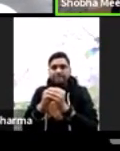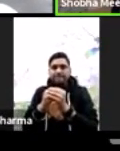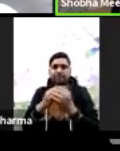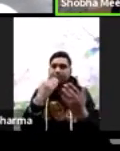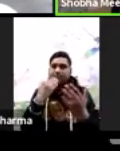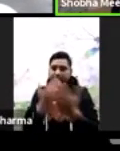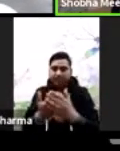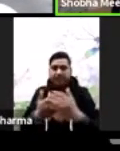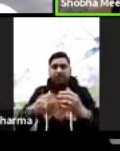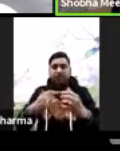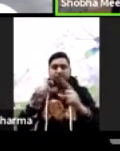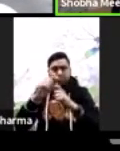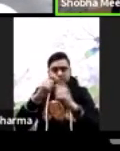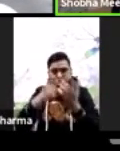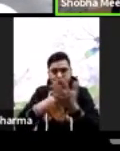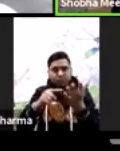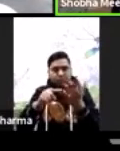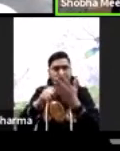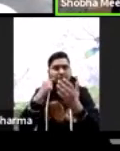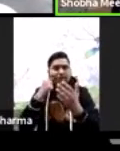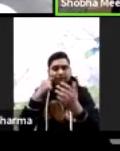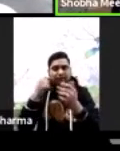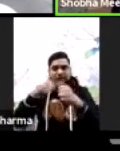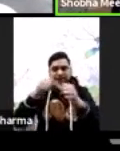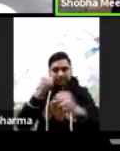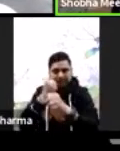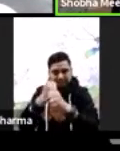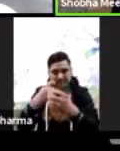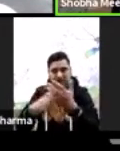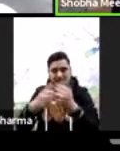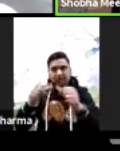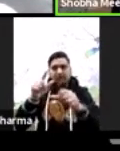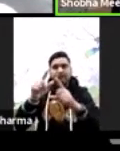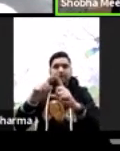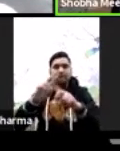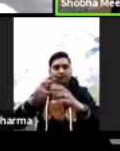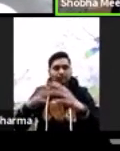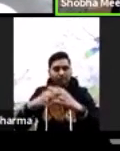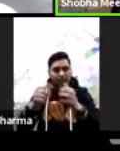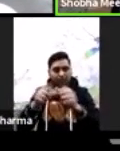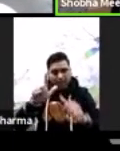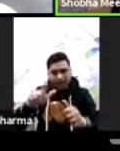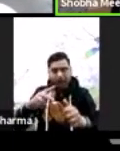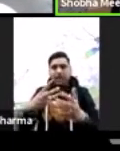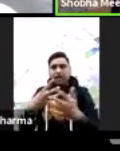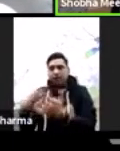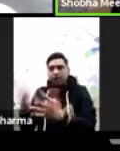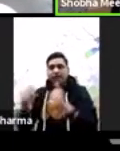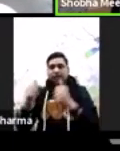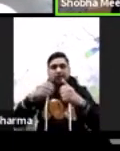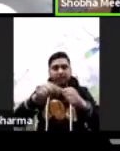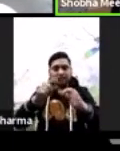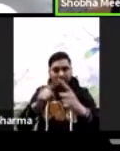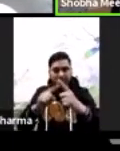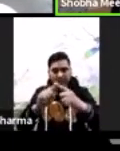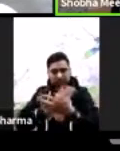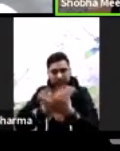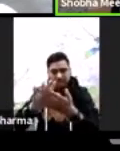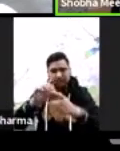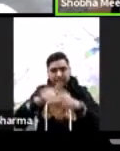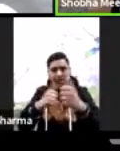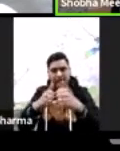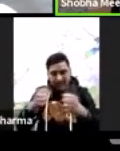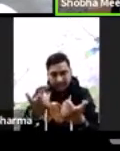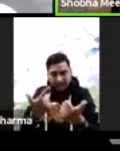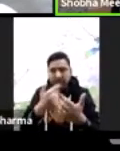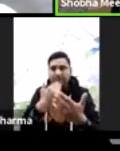Dr. Agarwal, Dr. Athreya, for your commitment to such an important cause. We realize as Capgemini that technology is getting